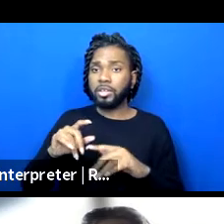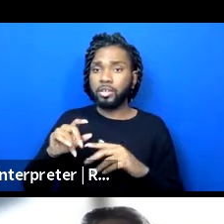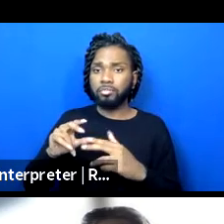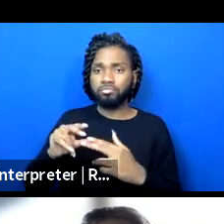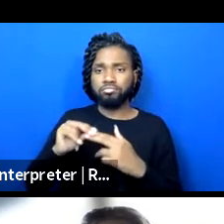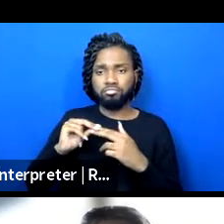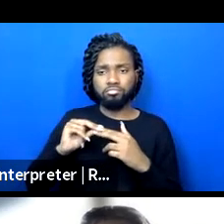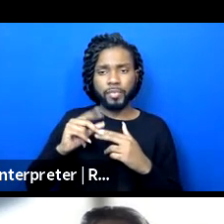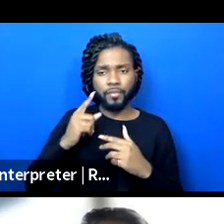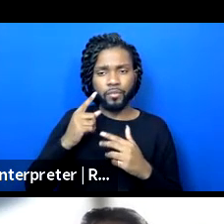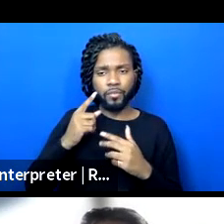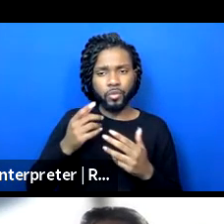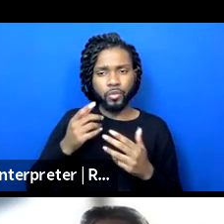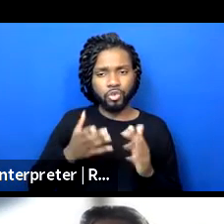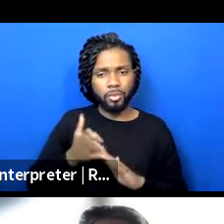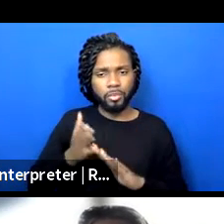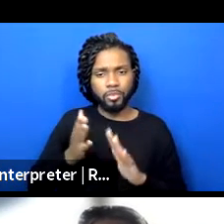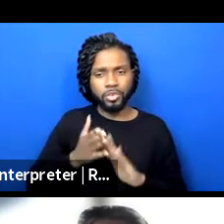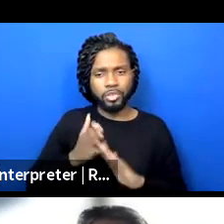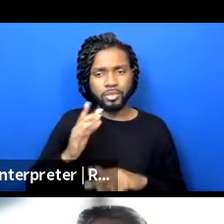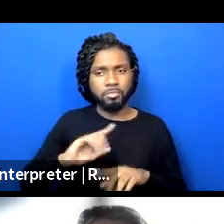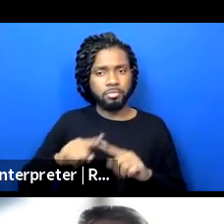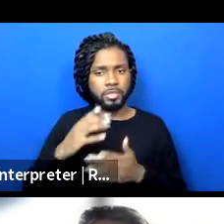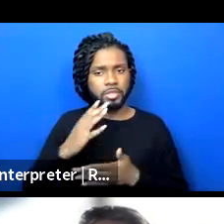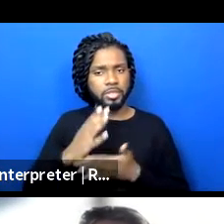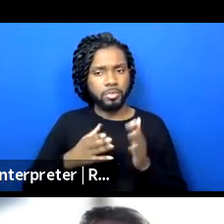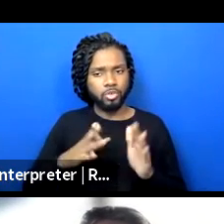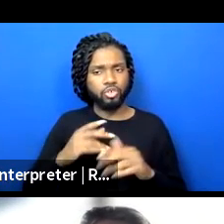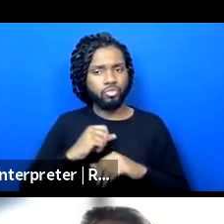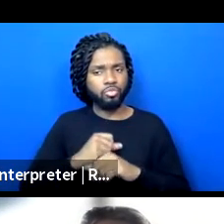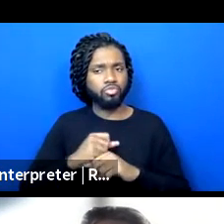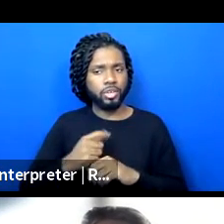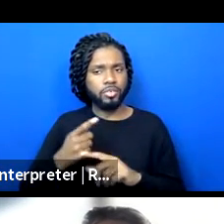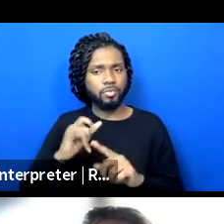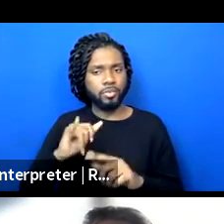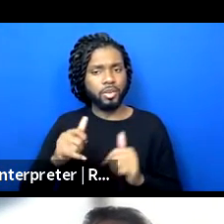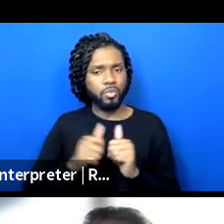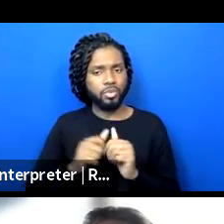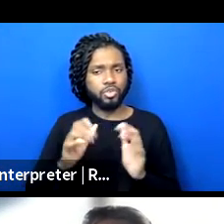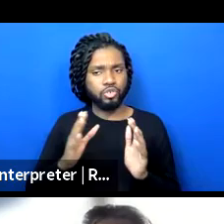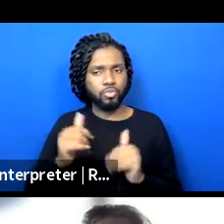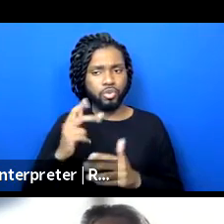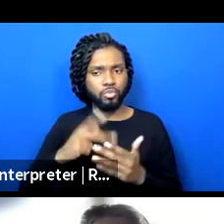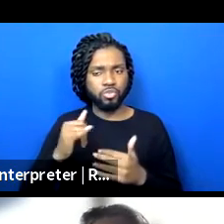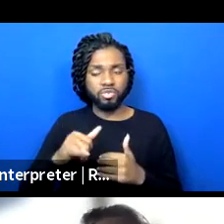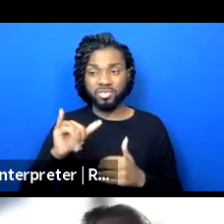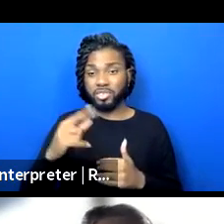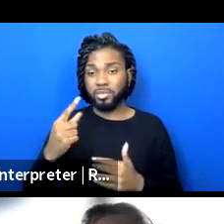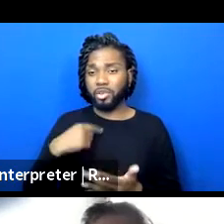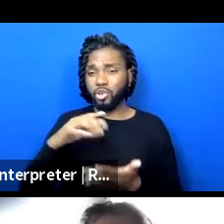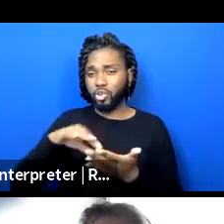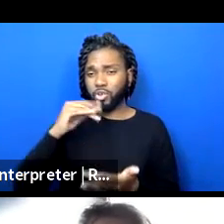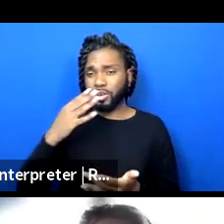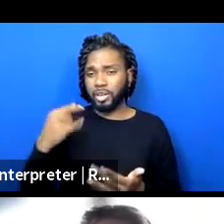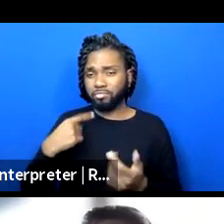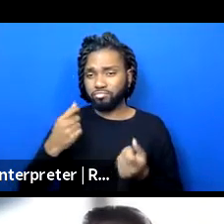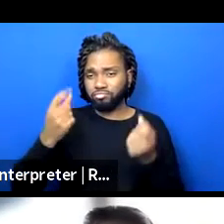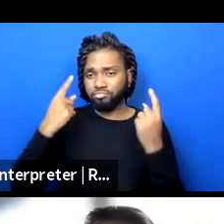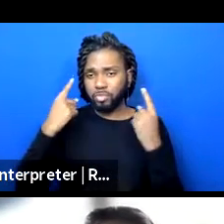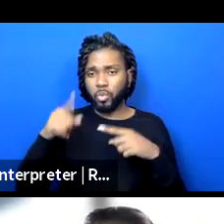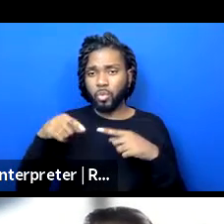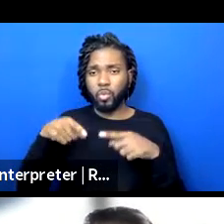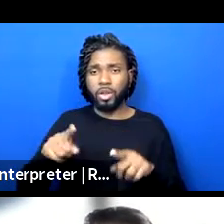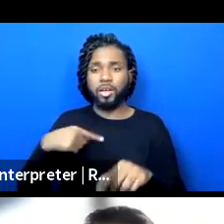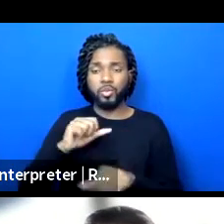liability over that. So in some ways, you're protected by having to be a smaller project, just as a little something I learned that I didn't understand until I started working for the federal government. I